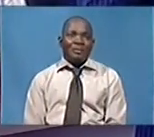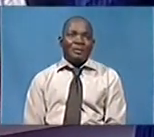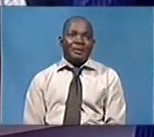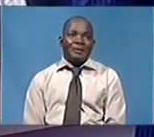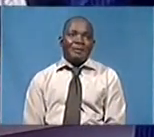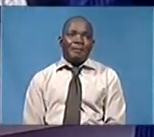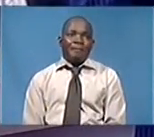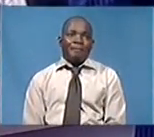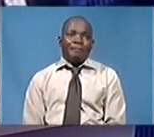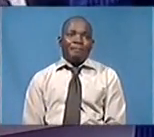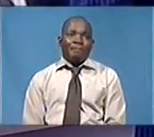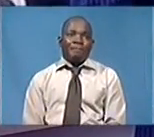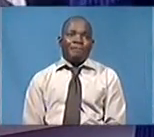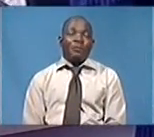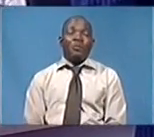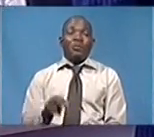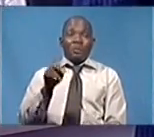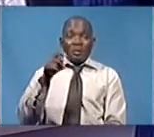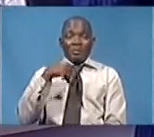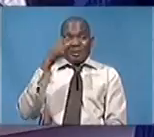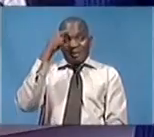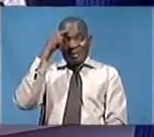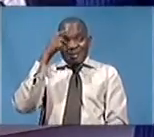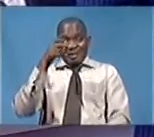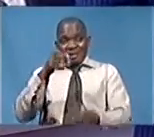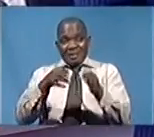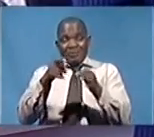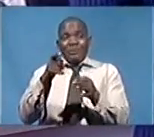It would be that only if you interpret